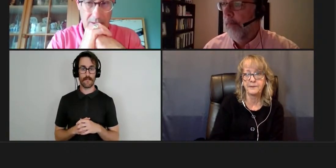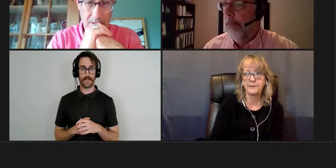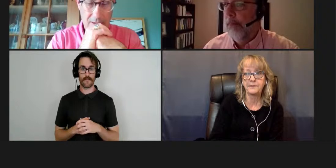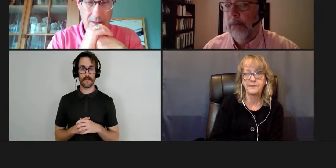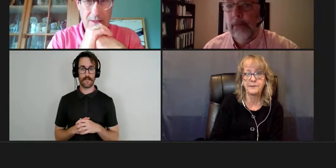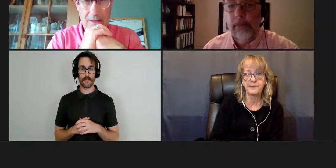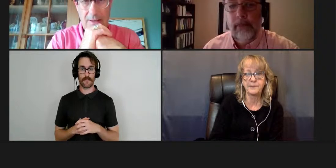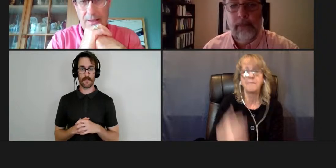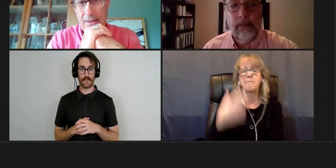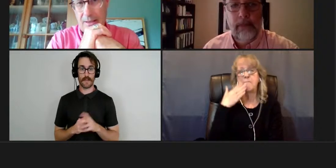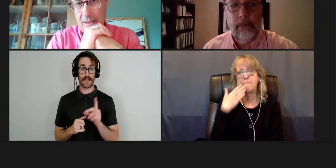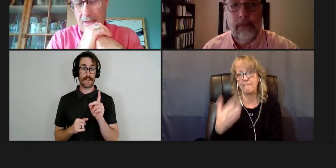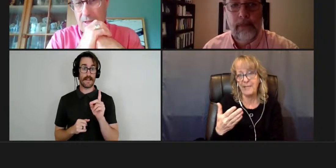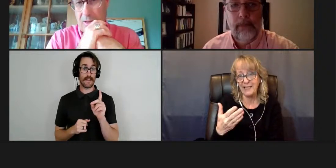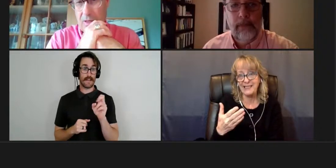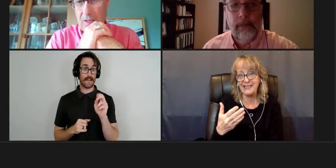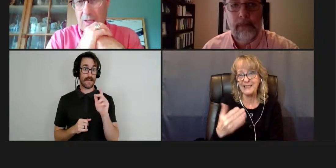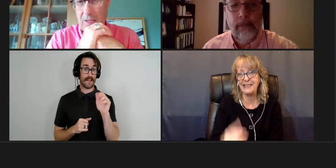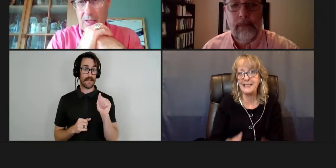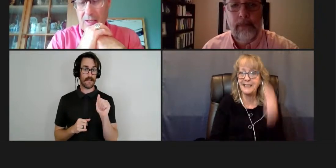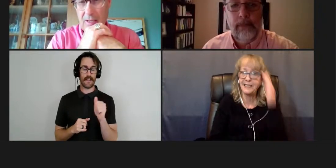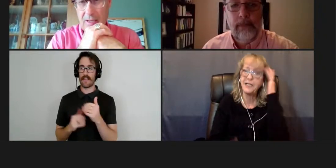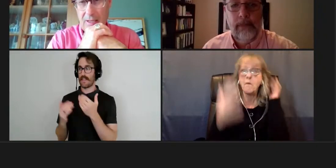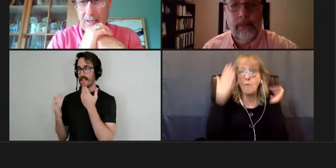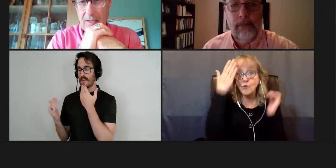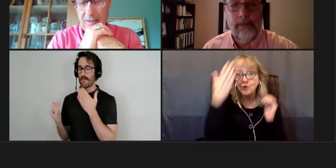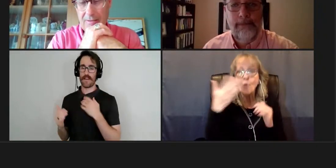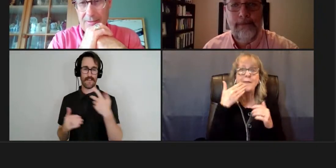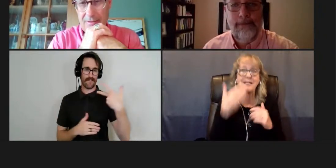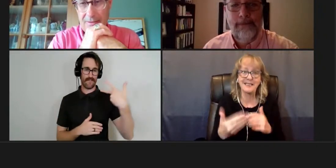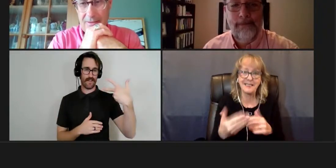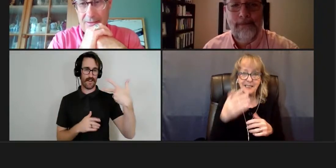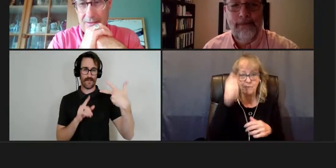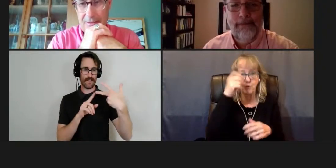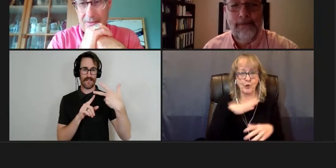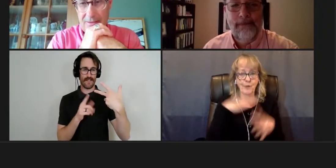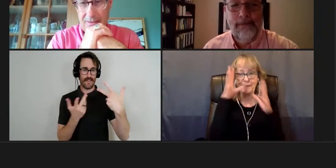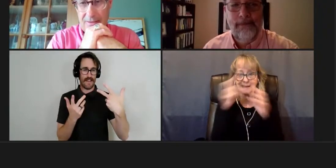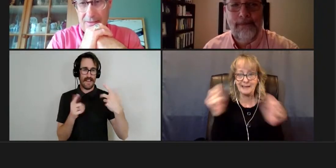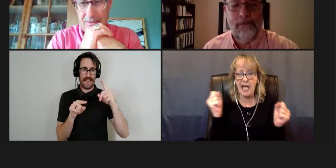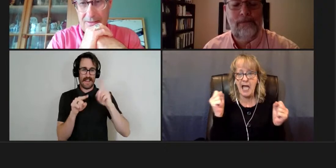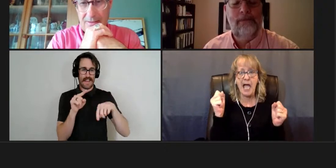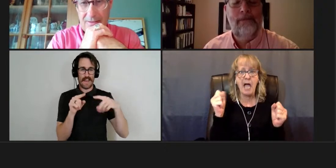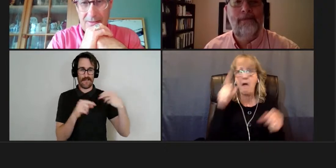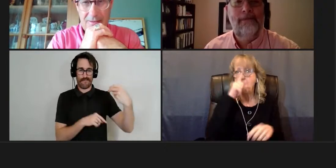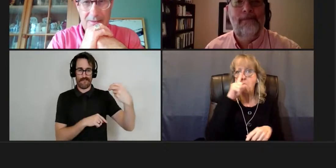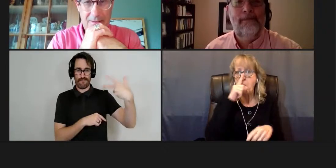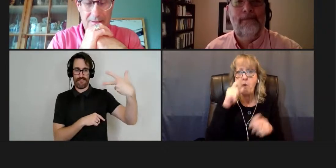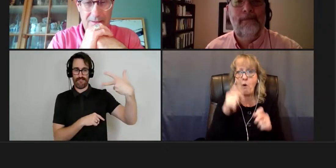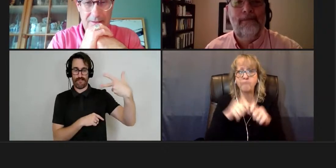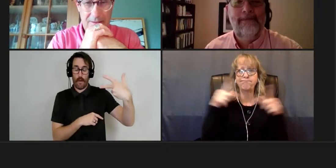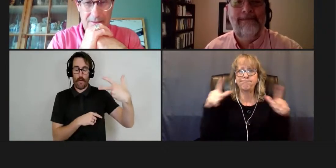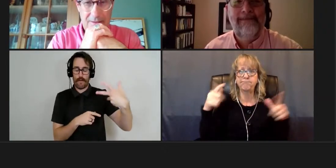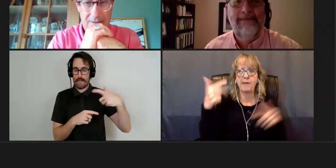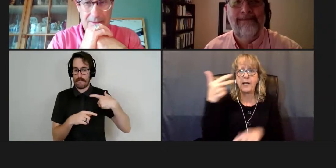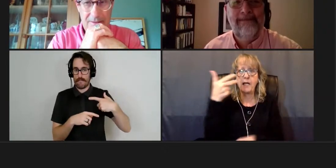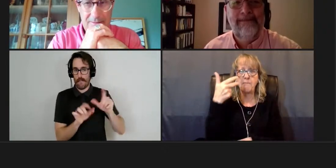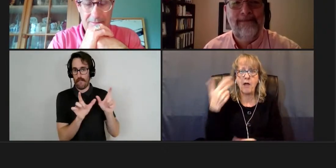Thank you, Mr. Chair. I can't turn my video on because I've been blocked, so I'll just continue